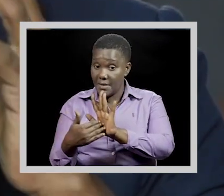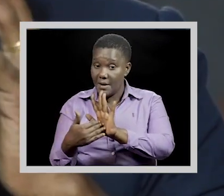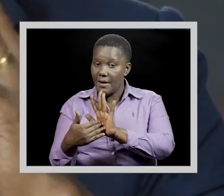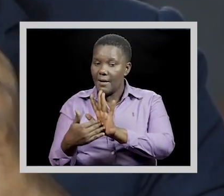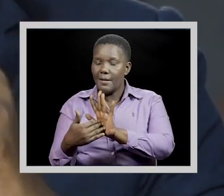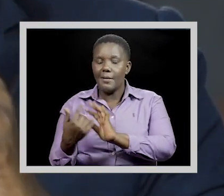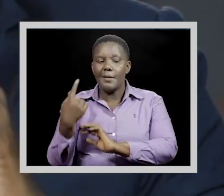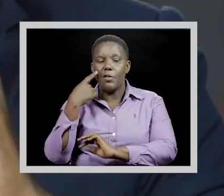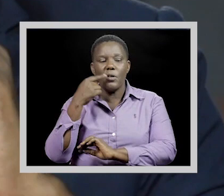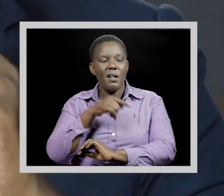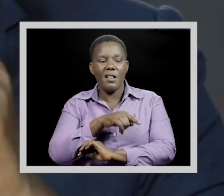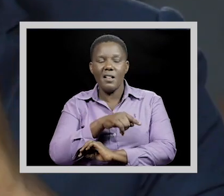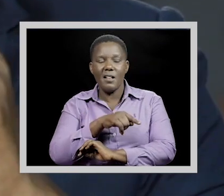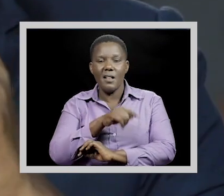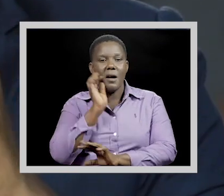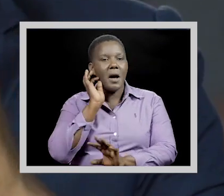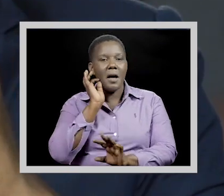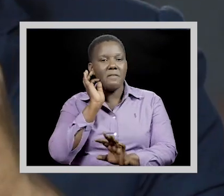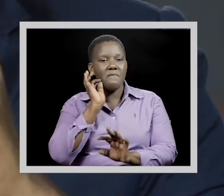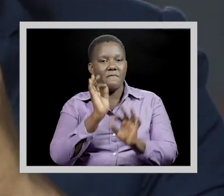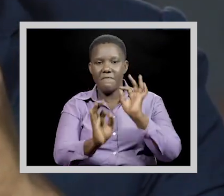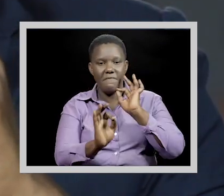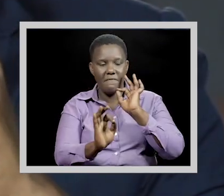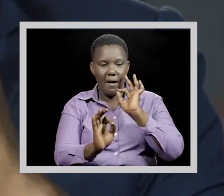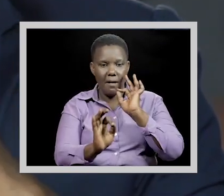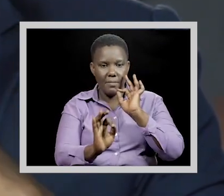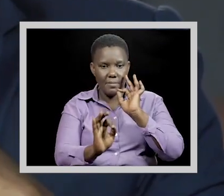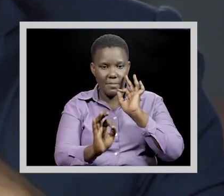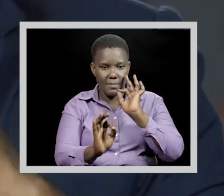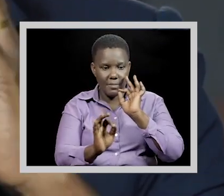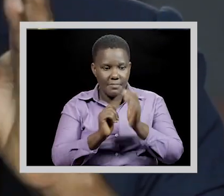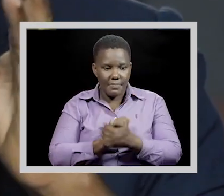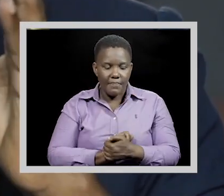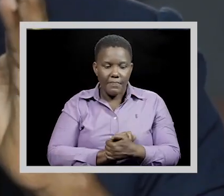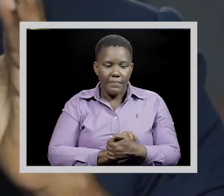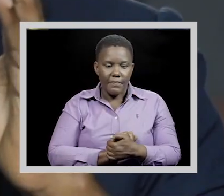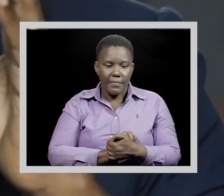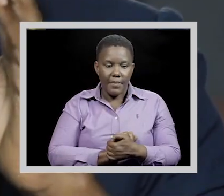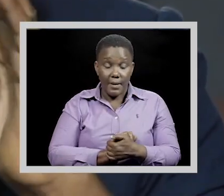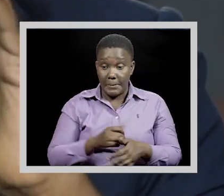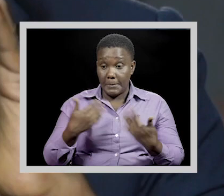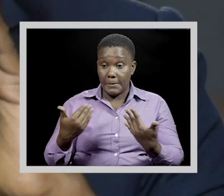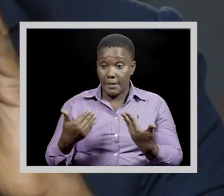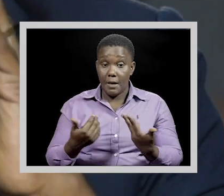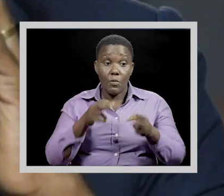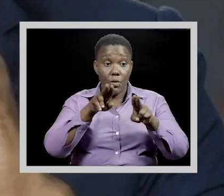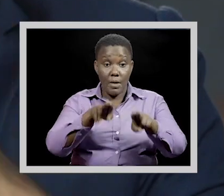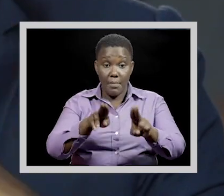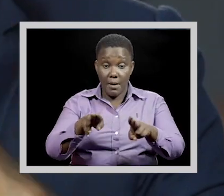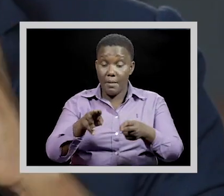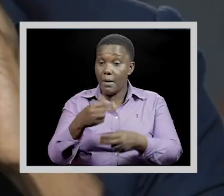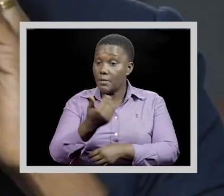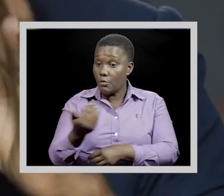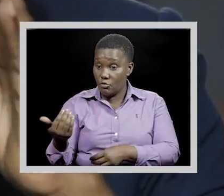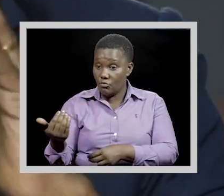the Law of the Child Act did not mention as one of the sentences as corporal punishment. That's why in the juvenile